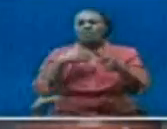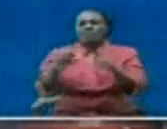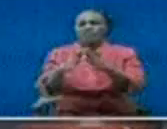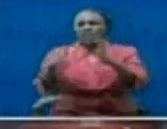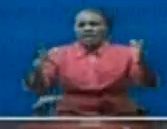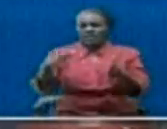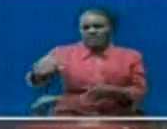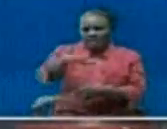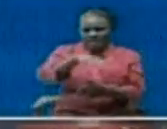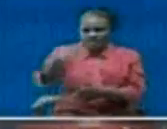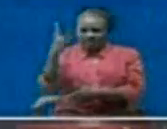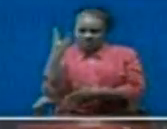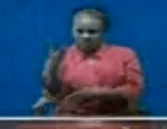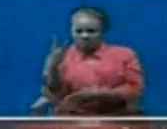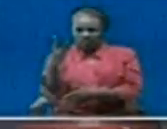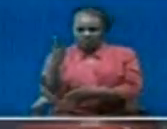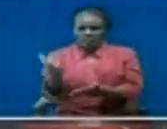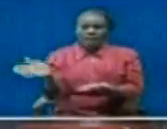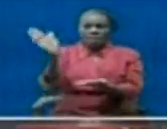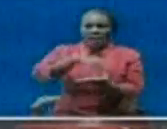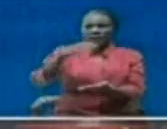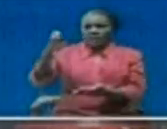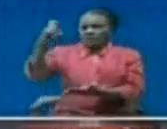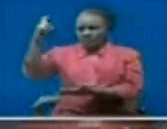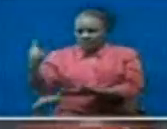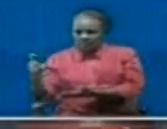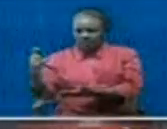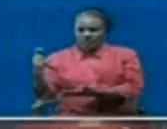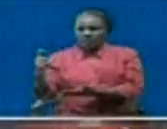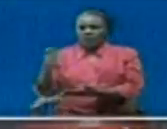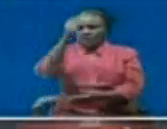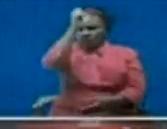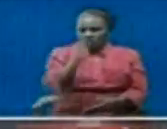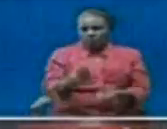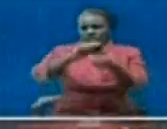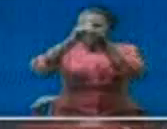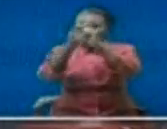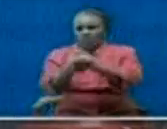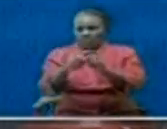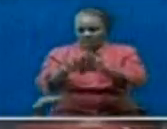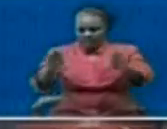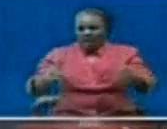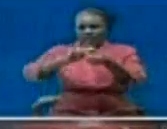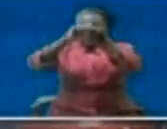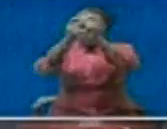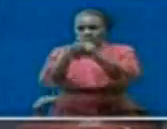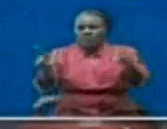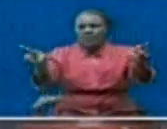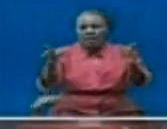areas: the reinstatement of executive term limits, judicial reforms, land reforms,